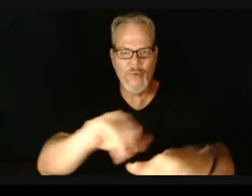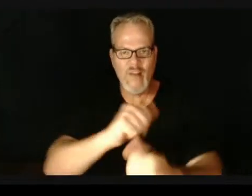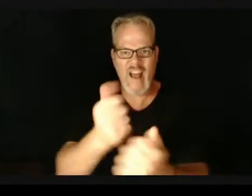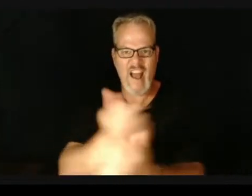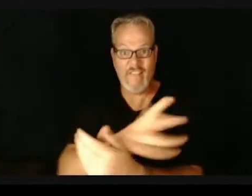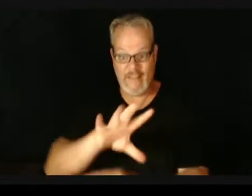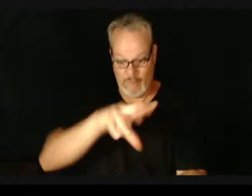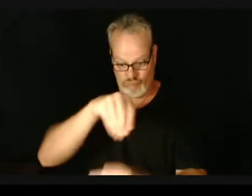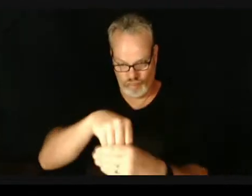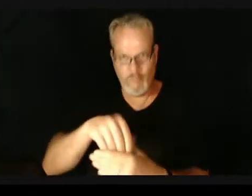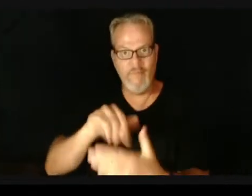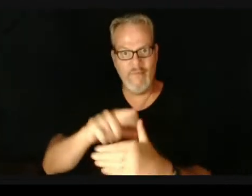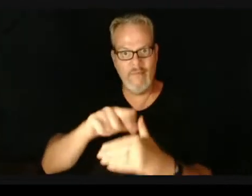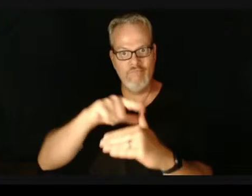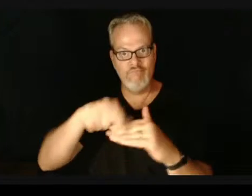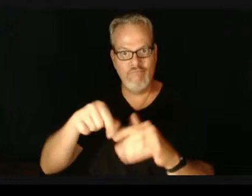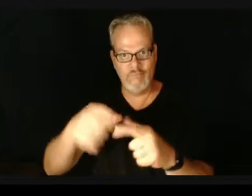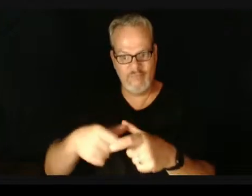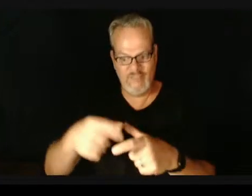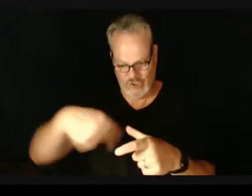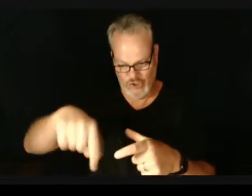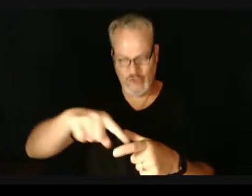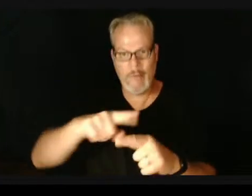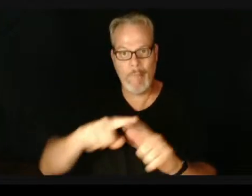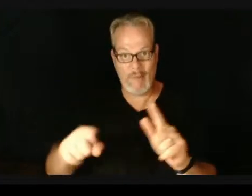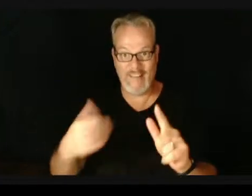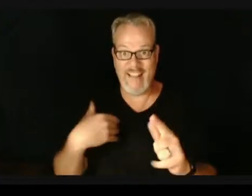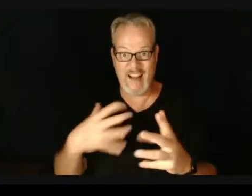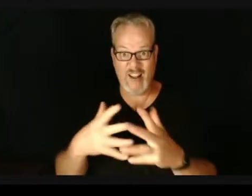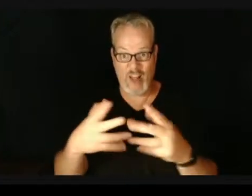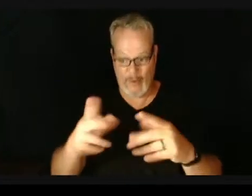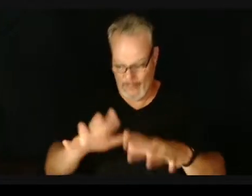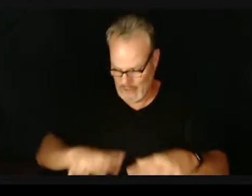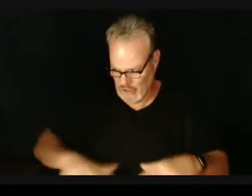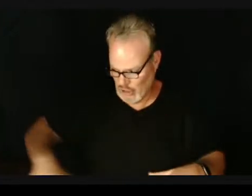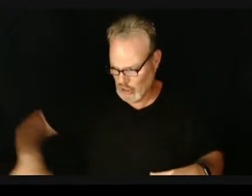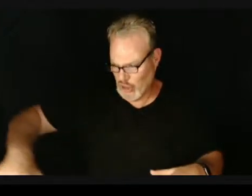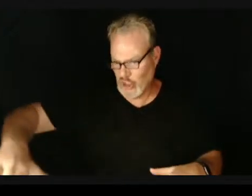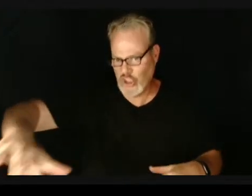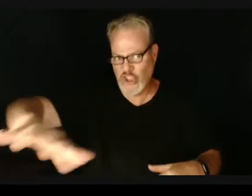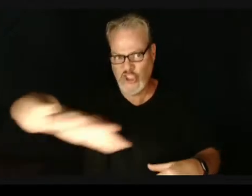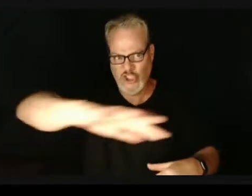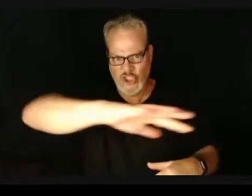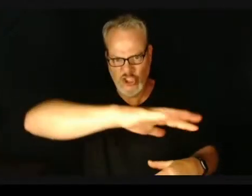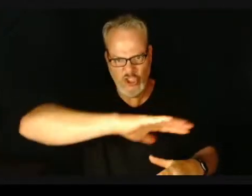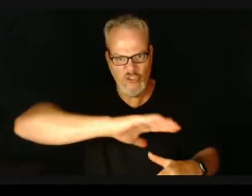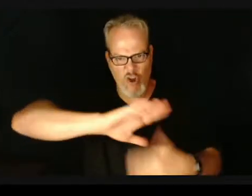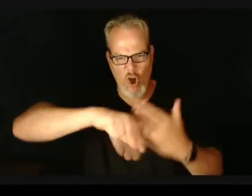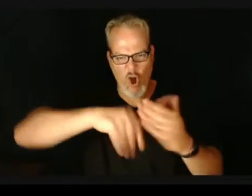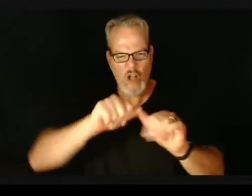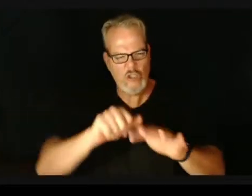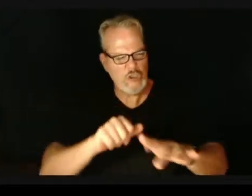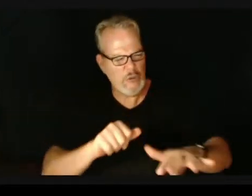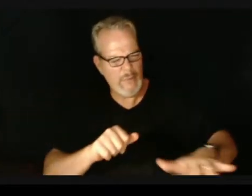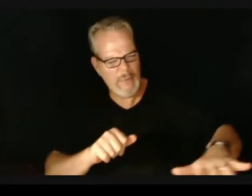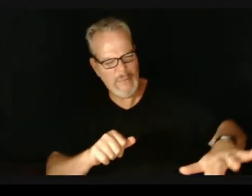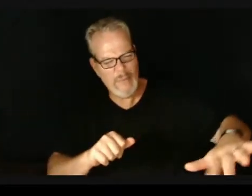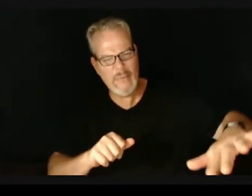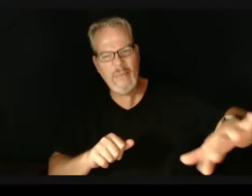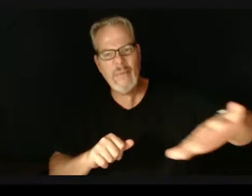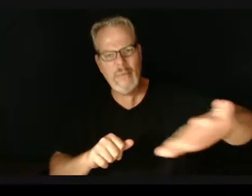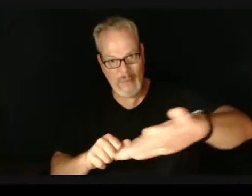but there's plenty of space to actually have a whole flow from the vent to where it stalls out at the other side of the crater. Actually, that's what we're